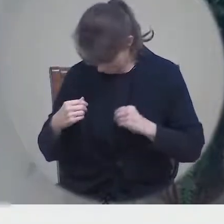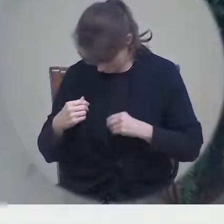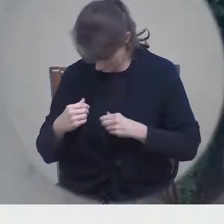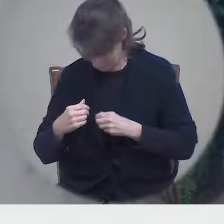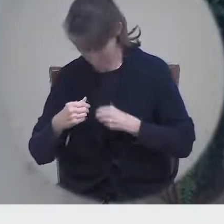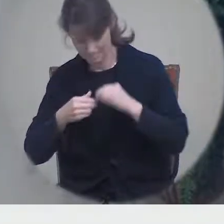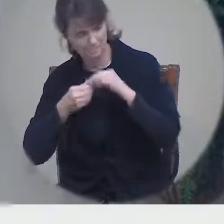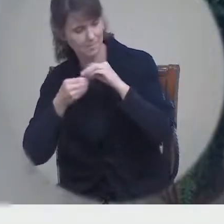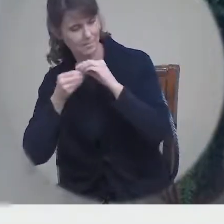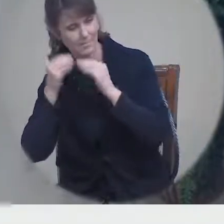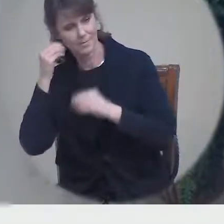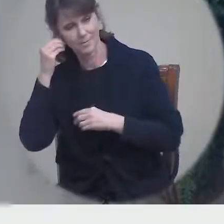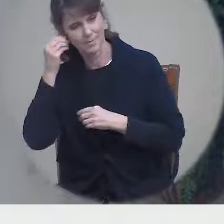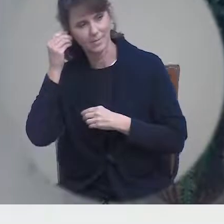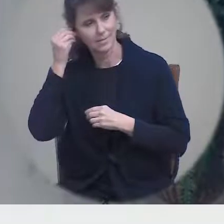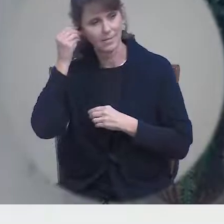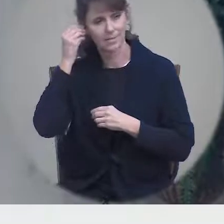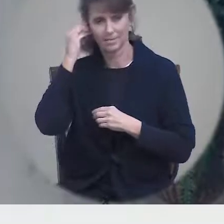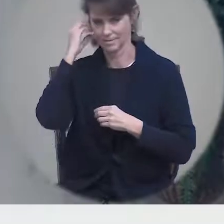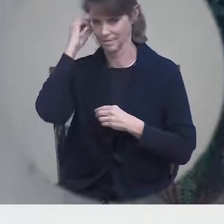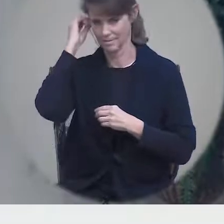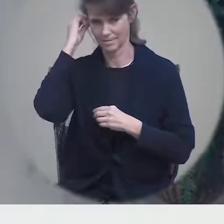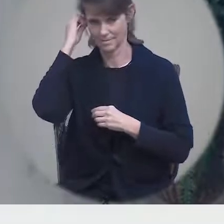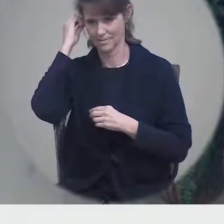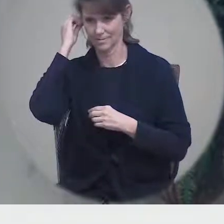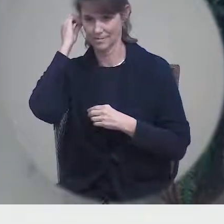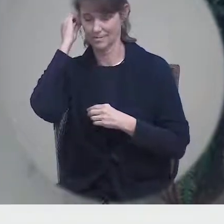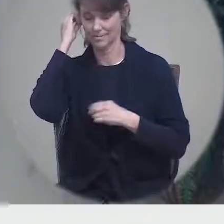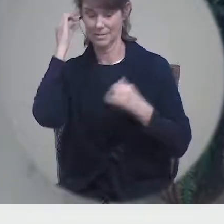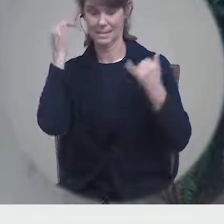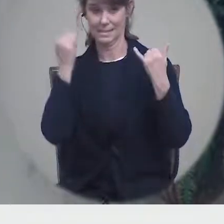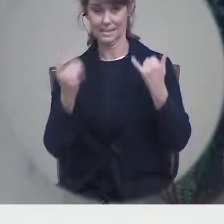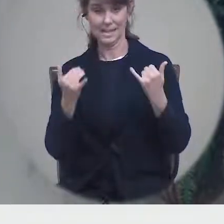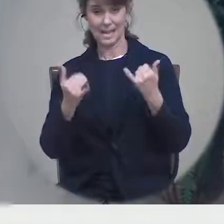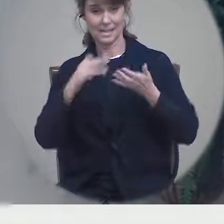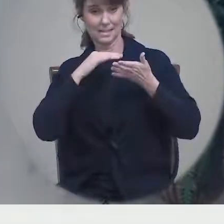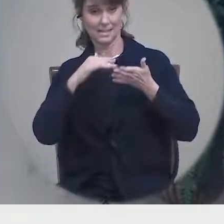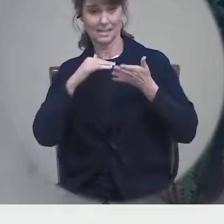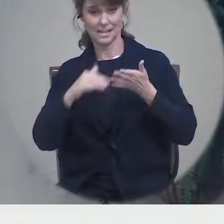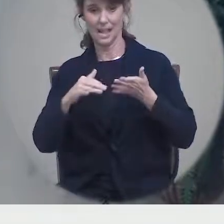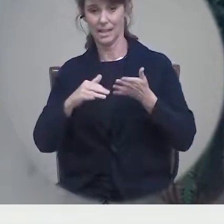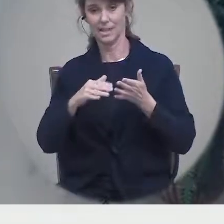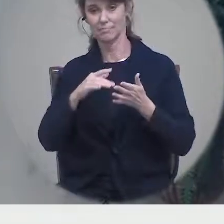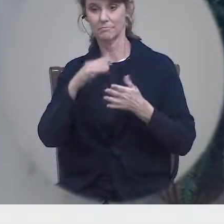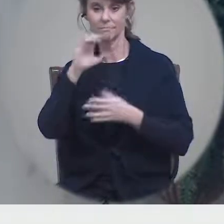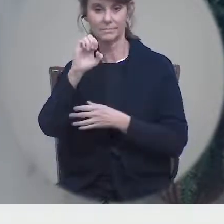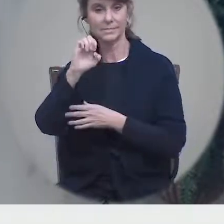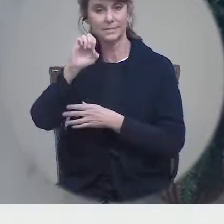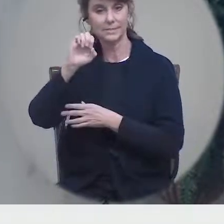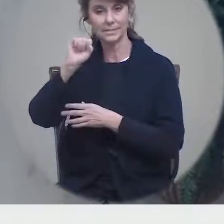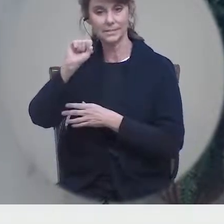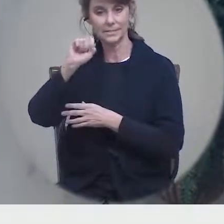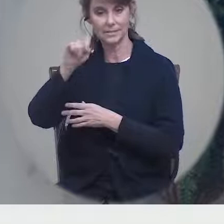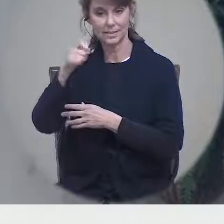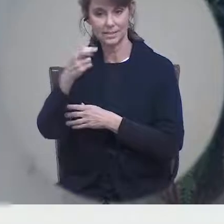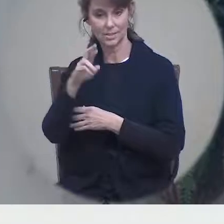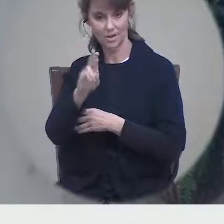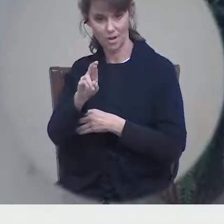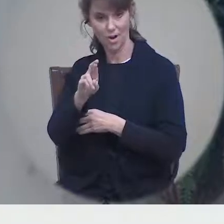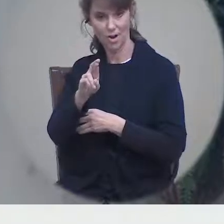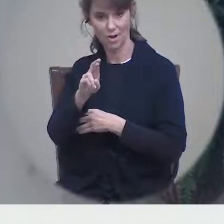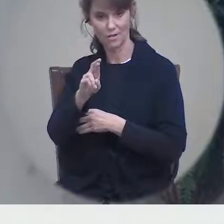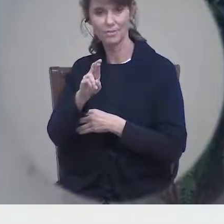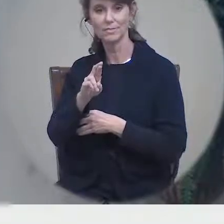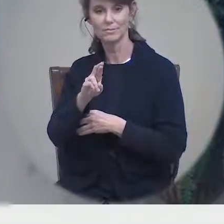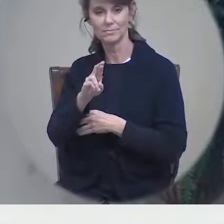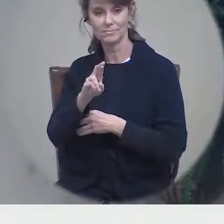at the last 5 chapters of the book of Esther tonight, Lord willing. Over our last period of study